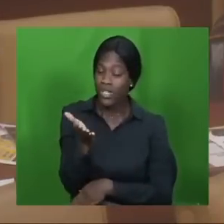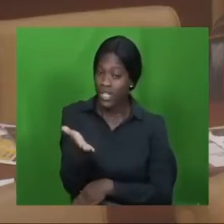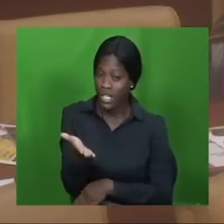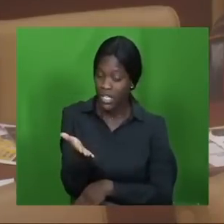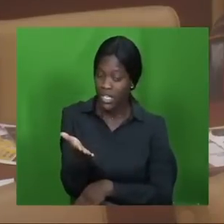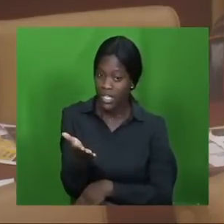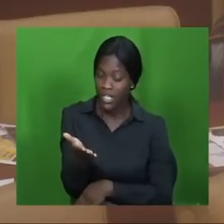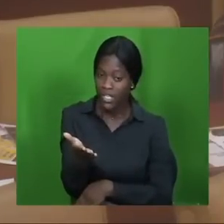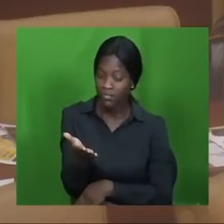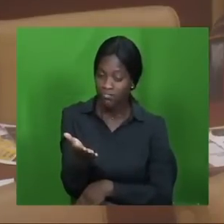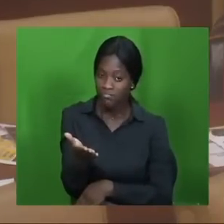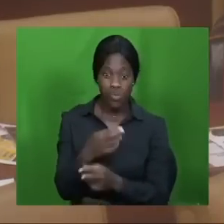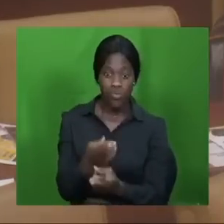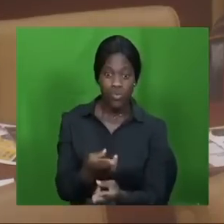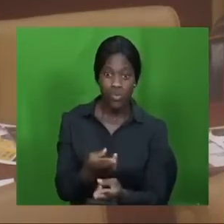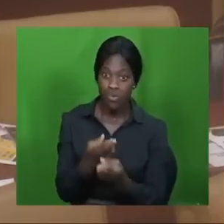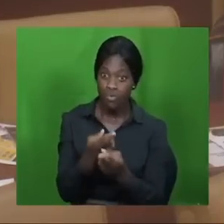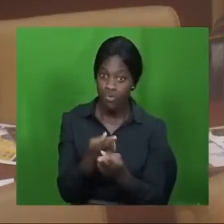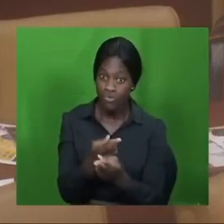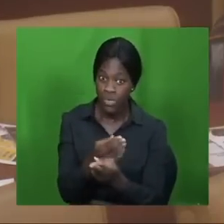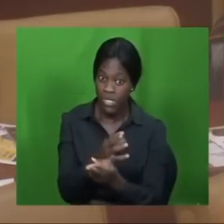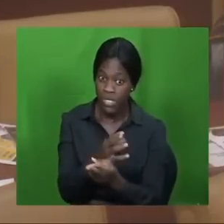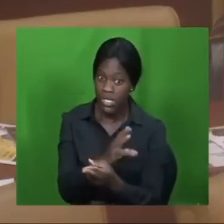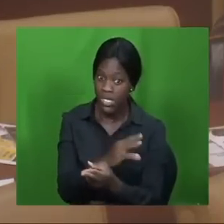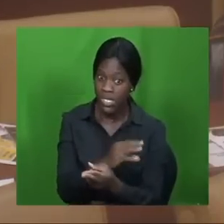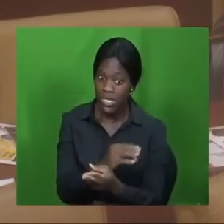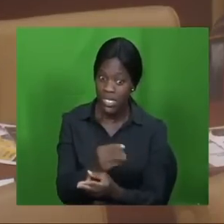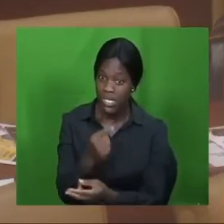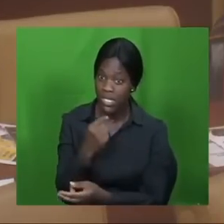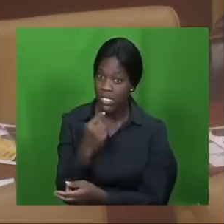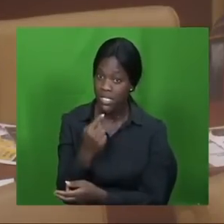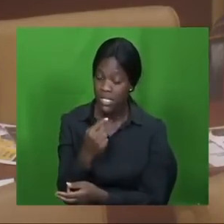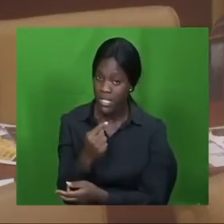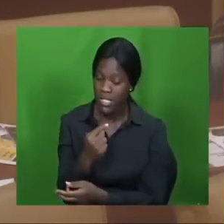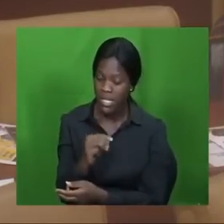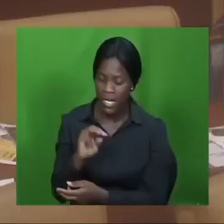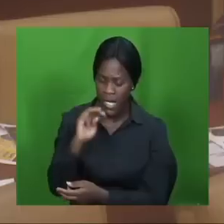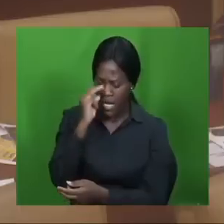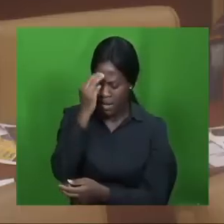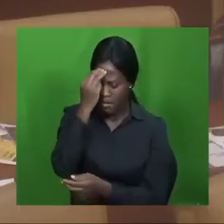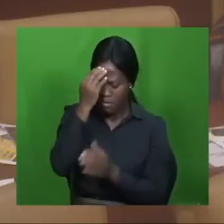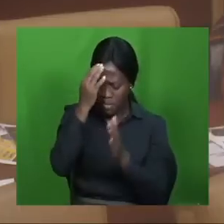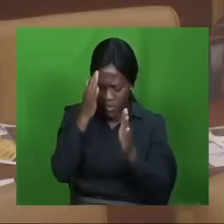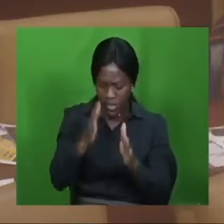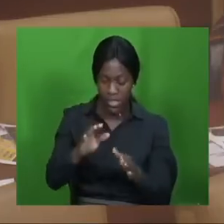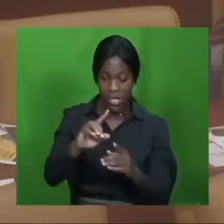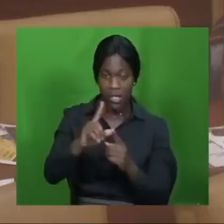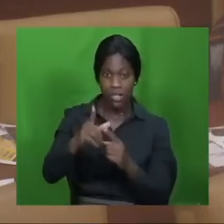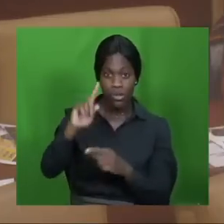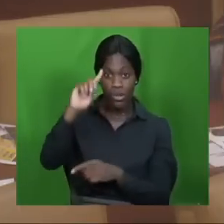are recommending that the Minister for Local Government,